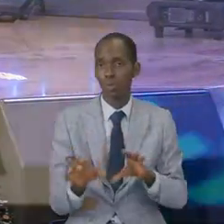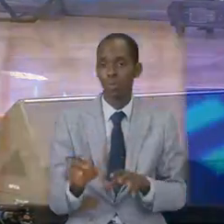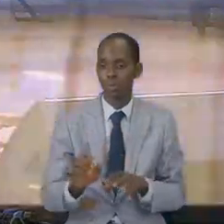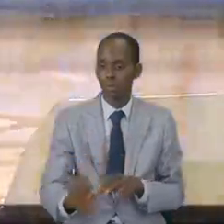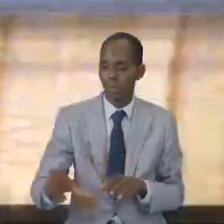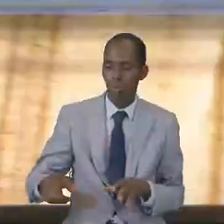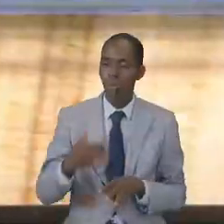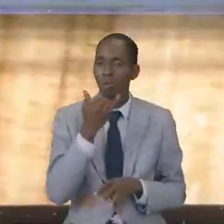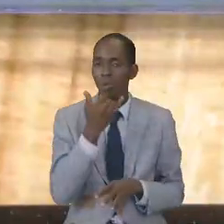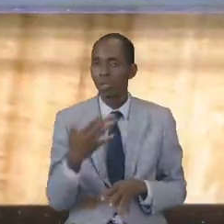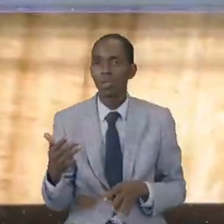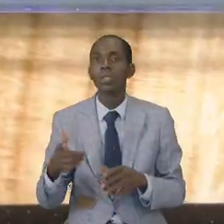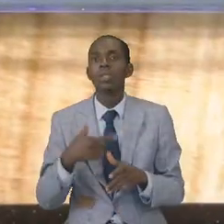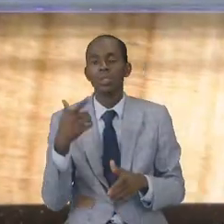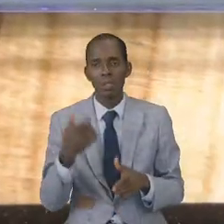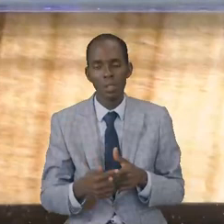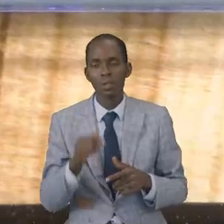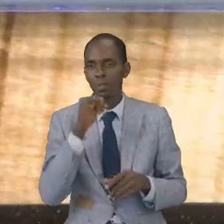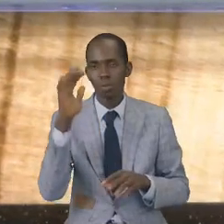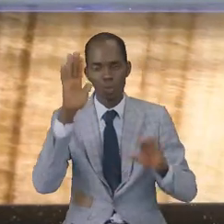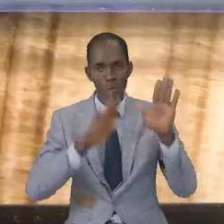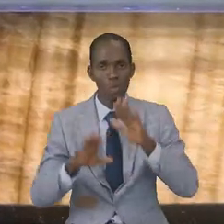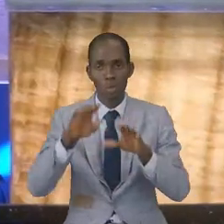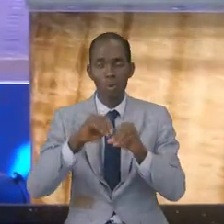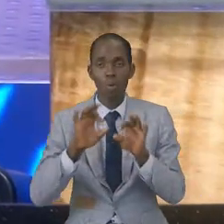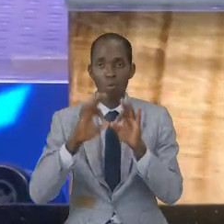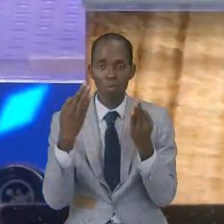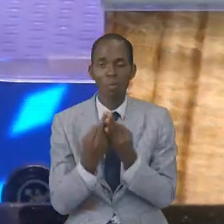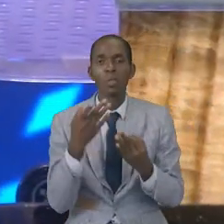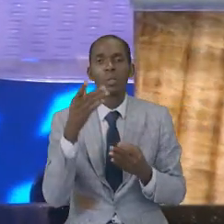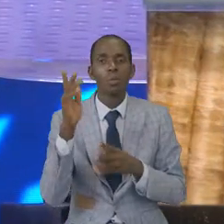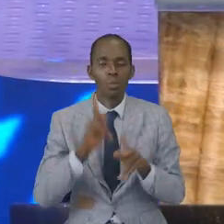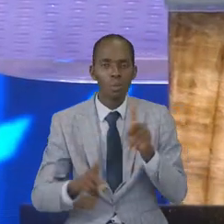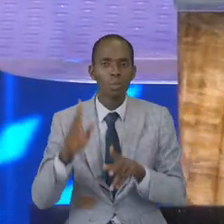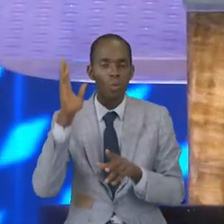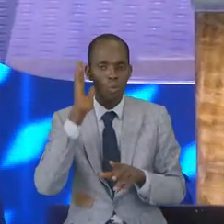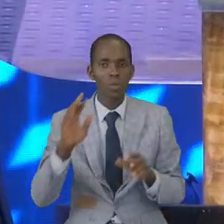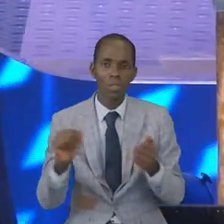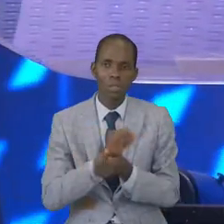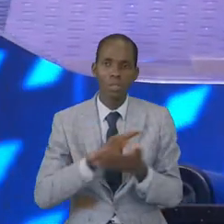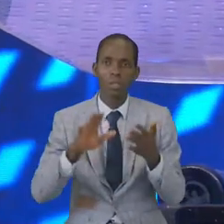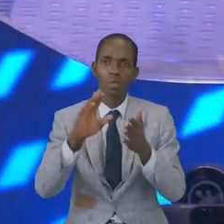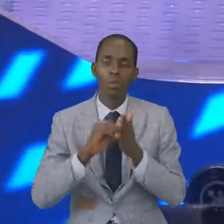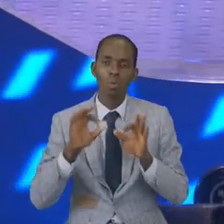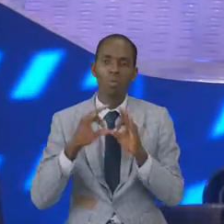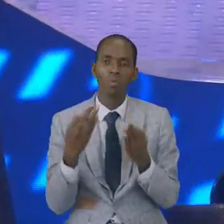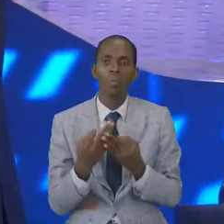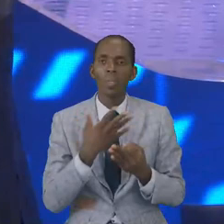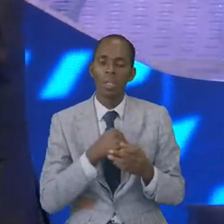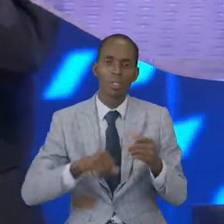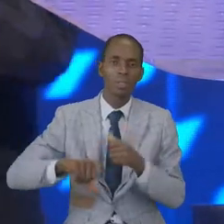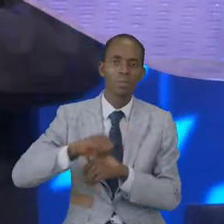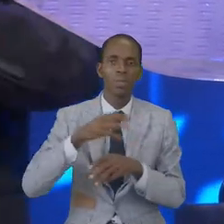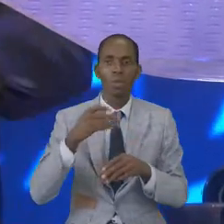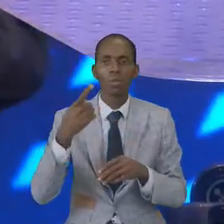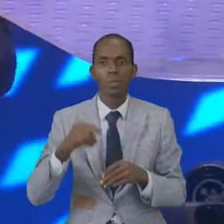be knocking your heads together in your family. If you scatter the family of God and the fellowship of the